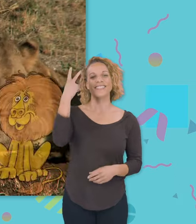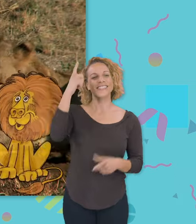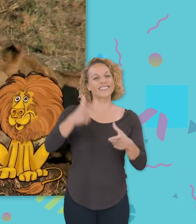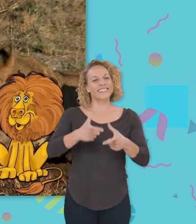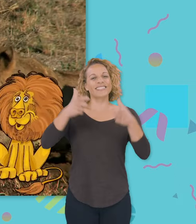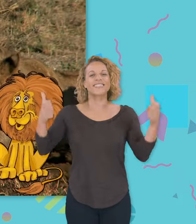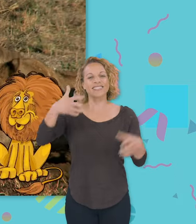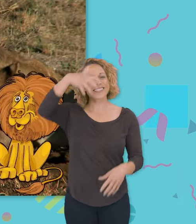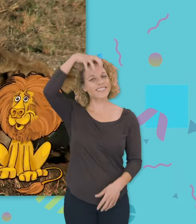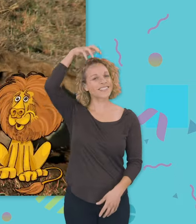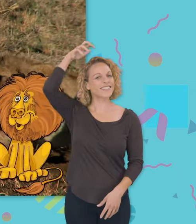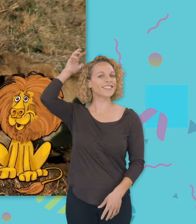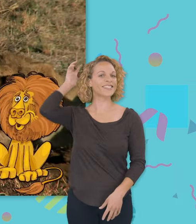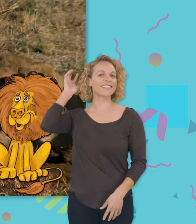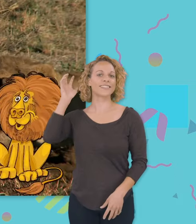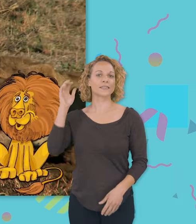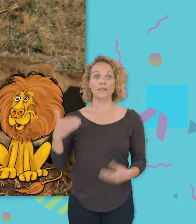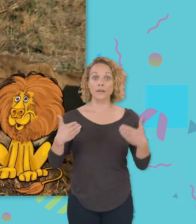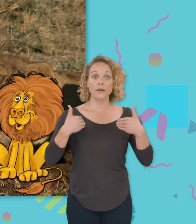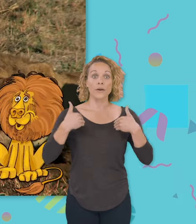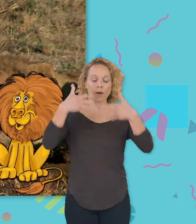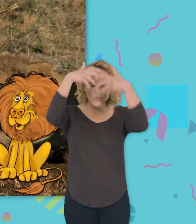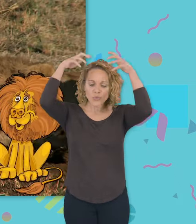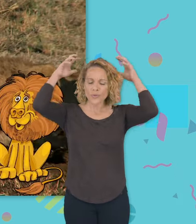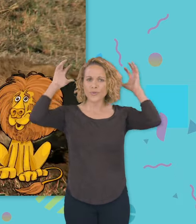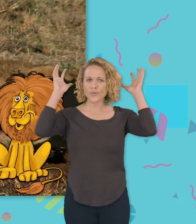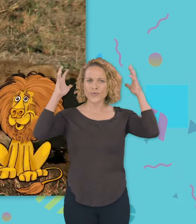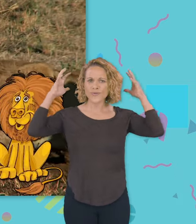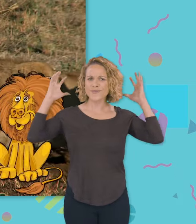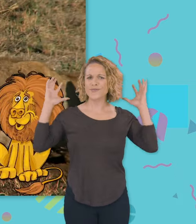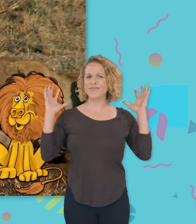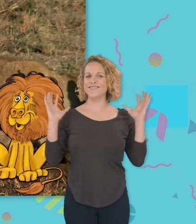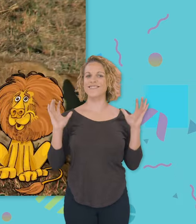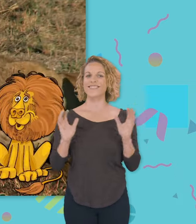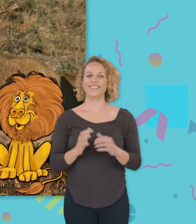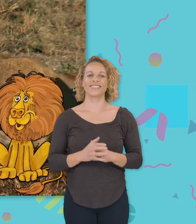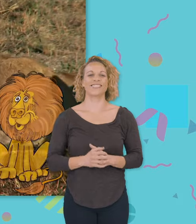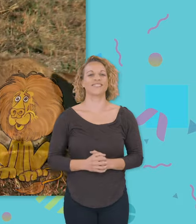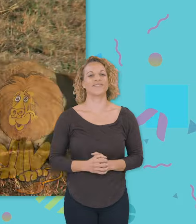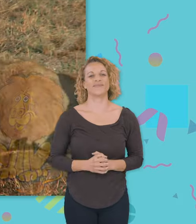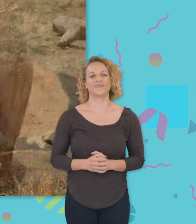a giant lion. He has a great big mane.